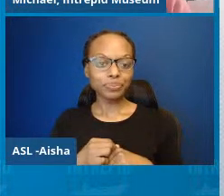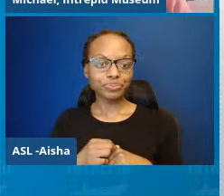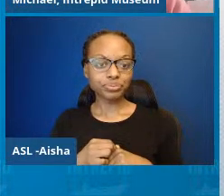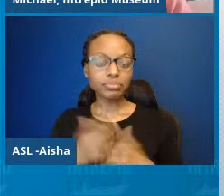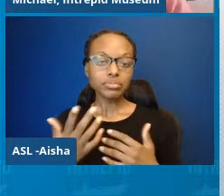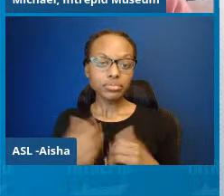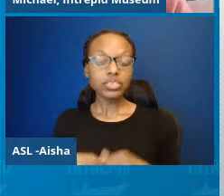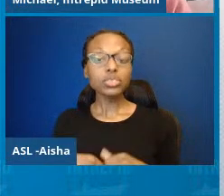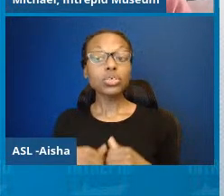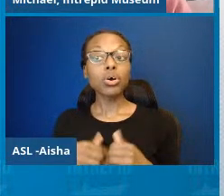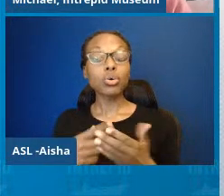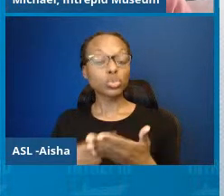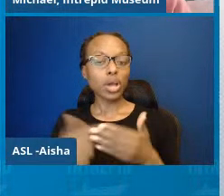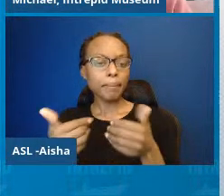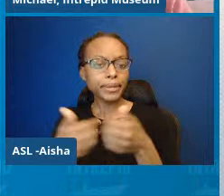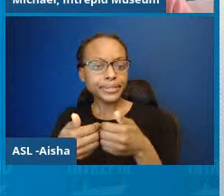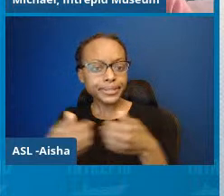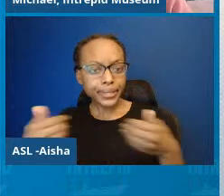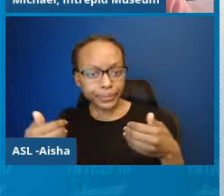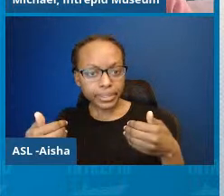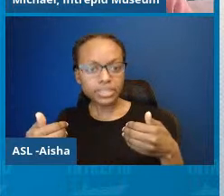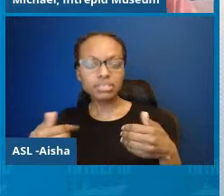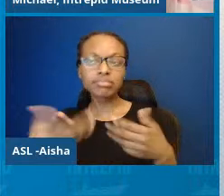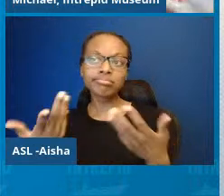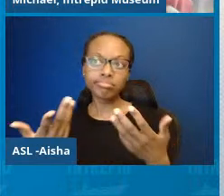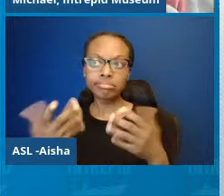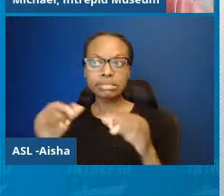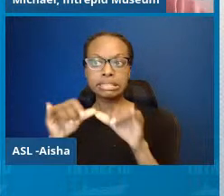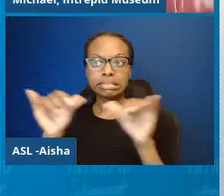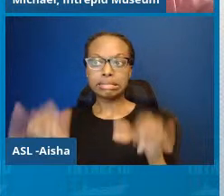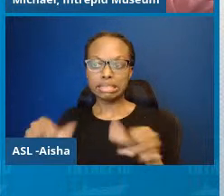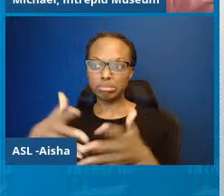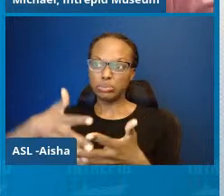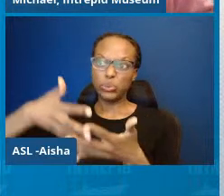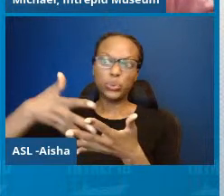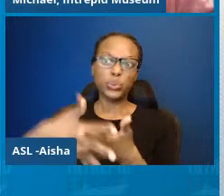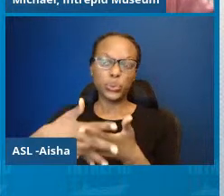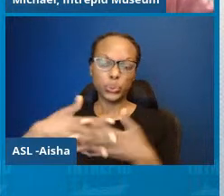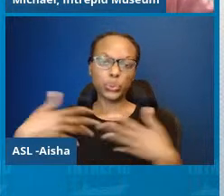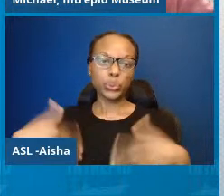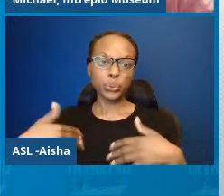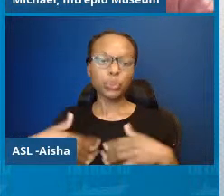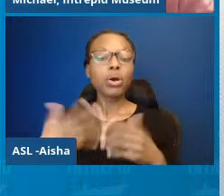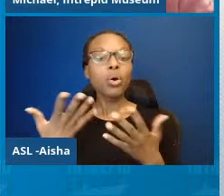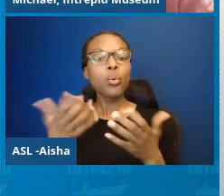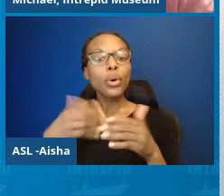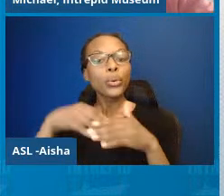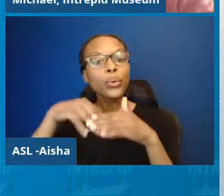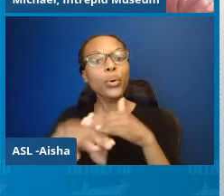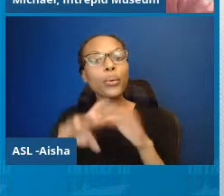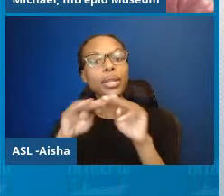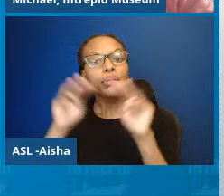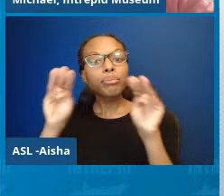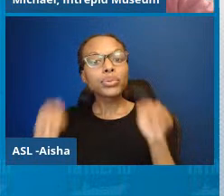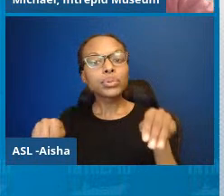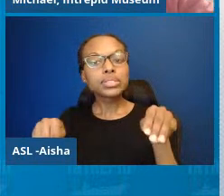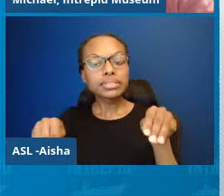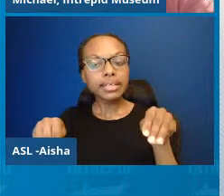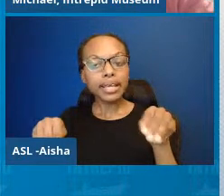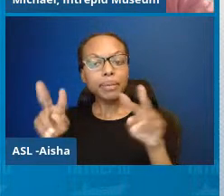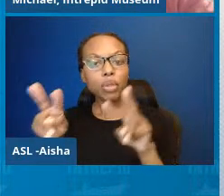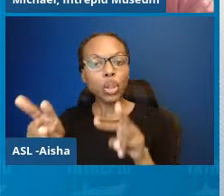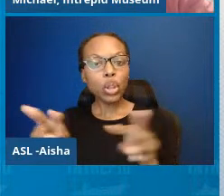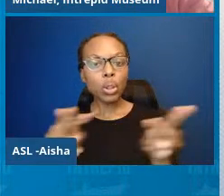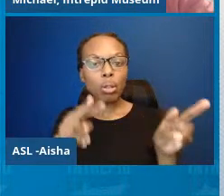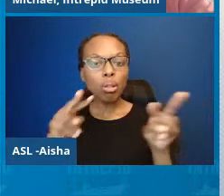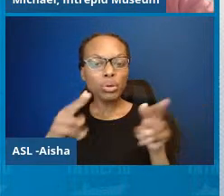little bit of segregation and some systemic things, I want to take you into the museum just very, very